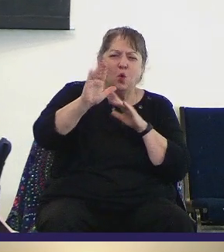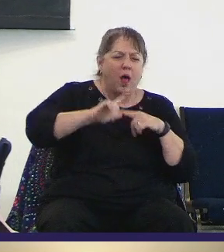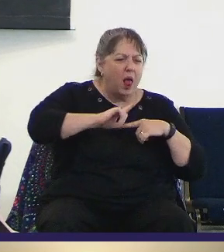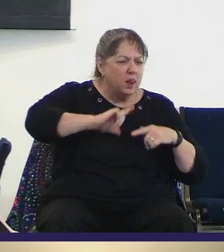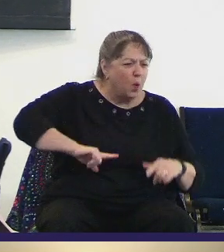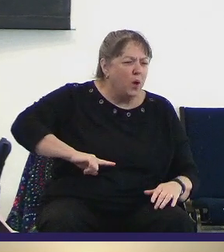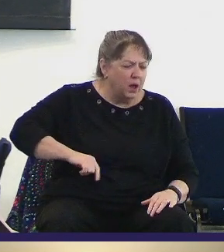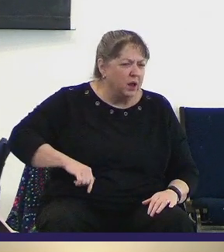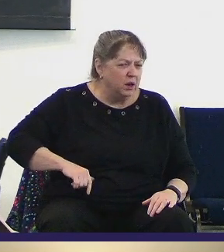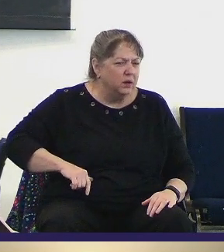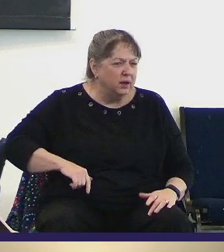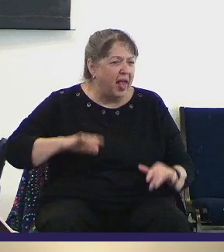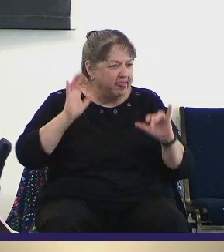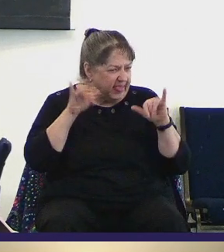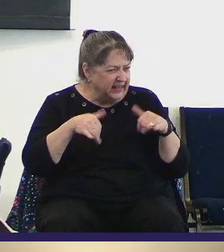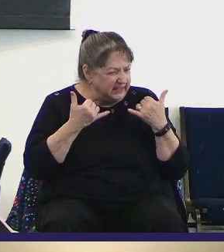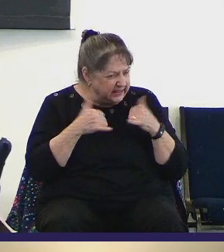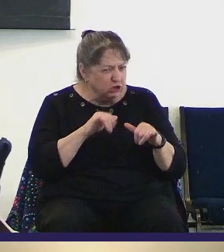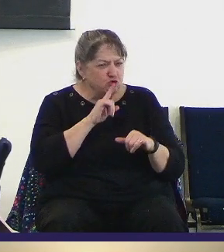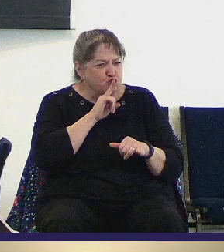being proclaimed today.